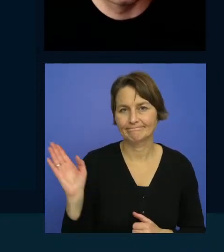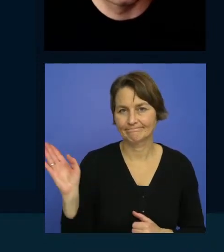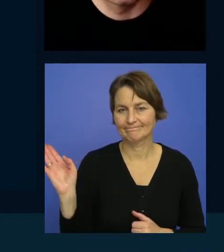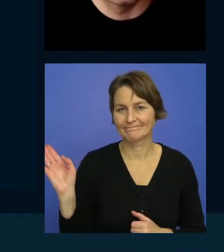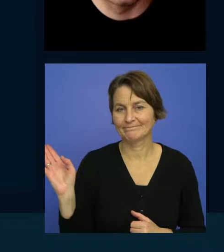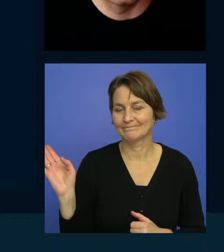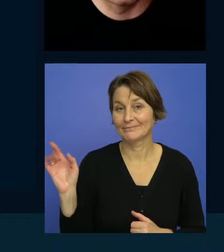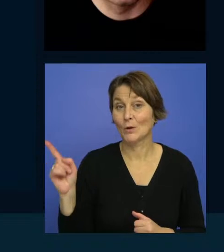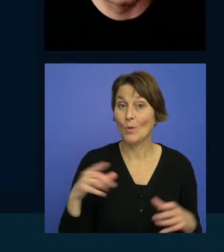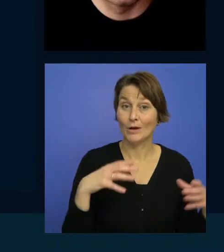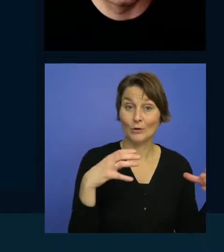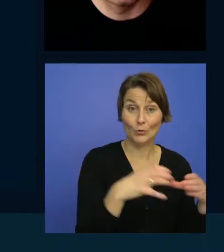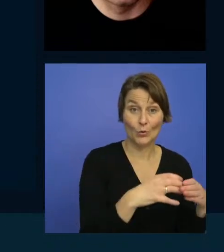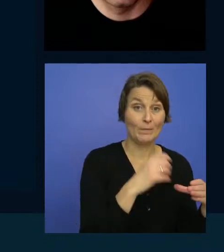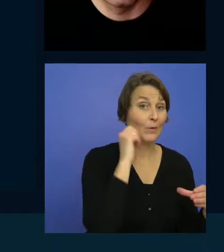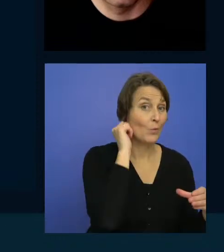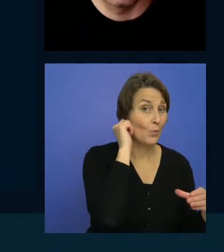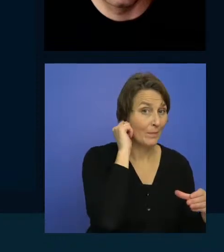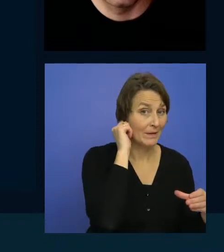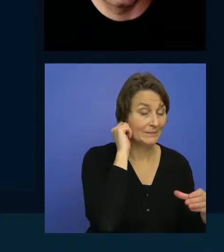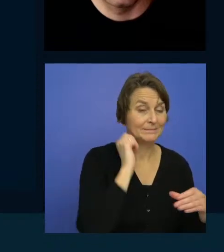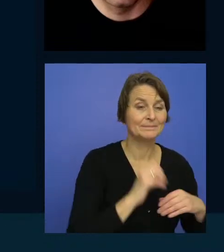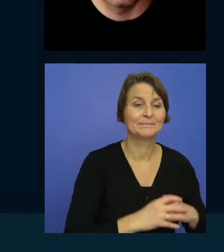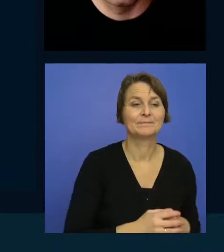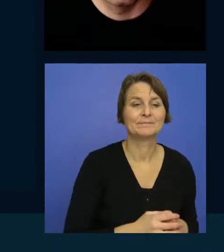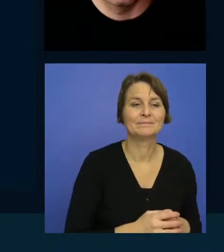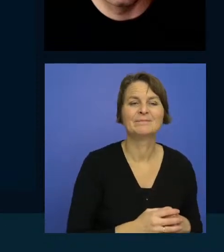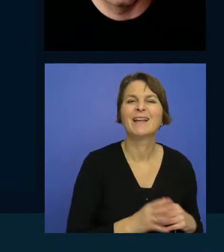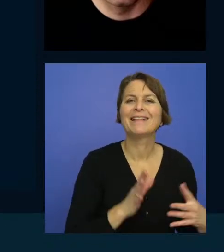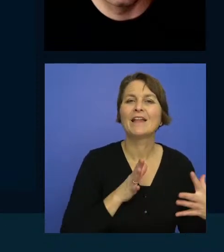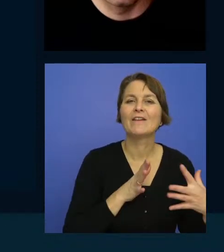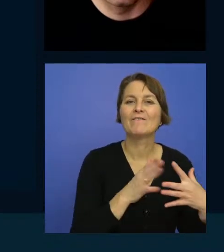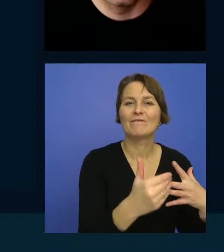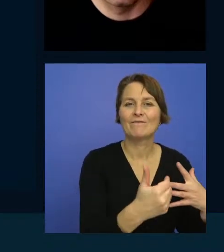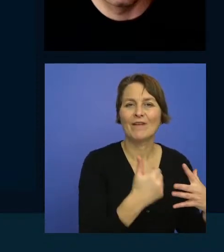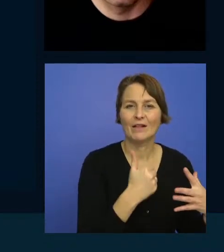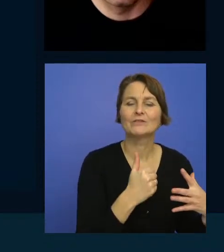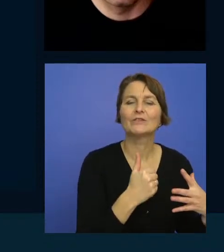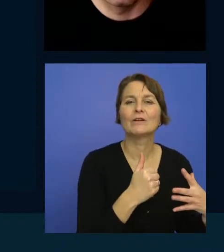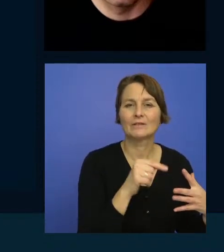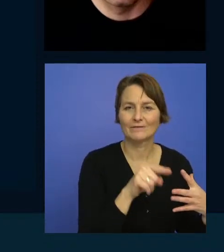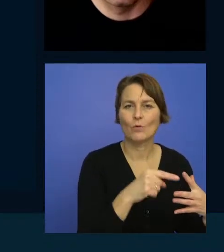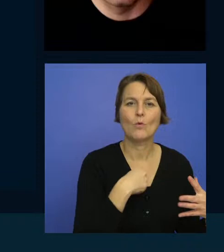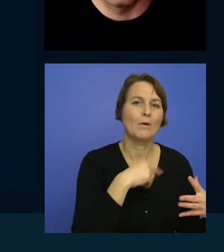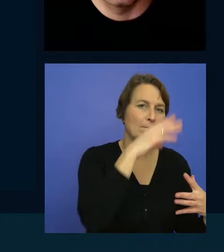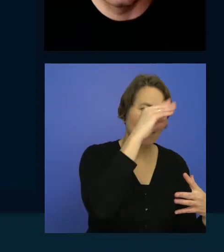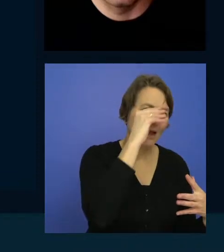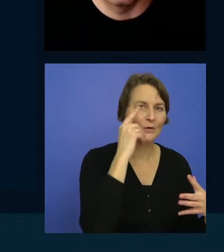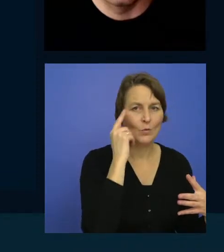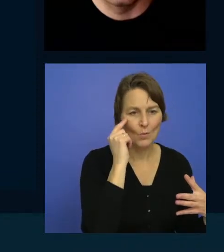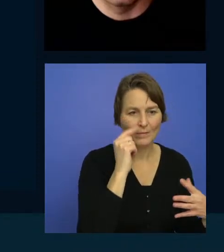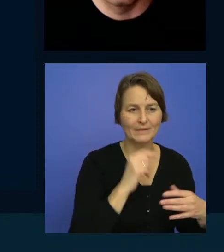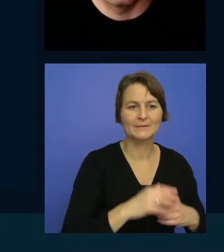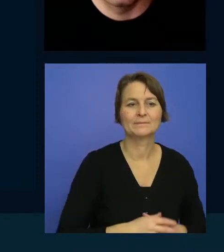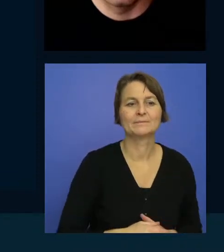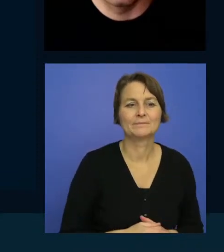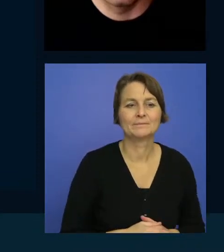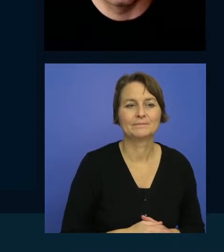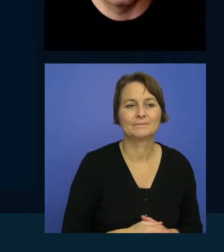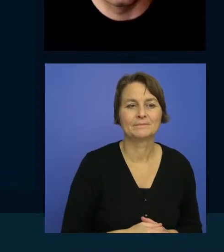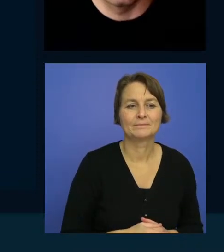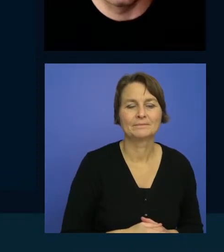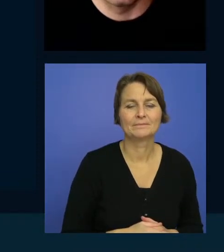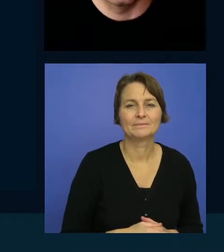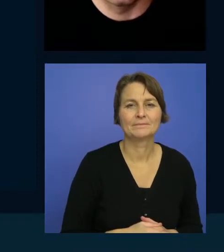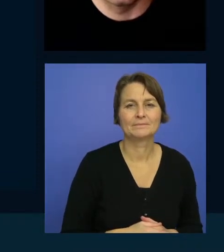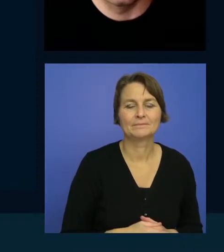understand what's going on there. So I'm going to add a filter for sex, and women are 0 in this data set, so we can add this filter, and